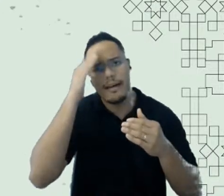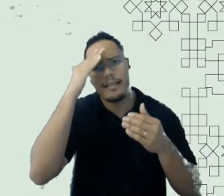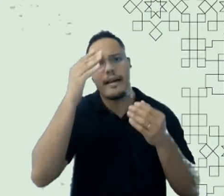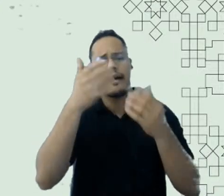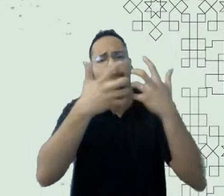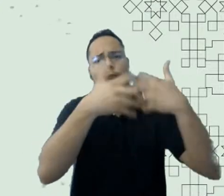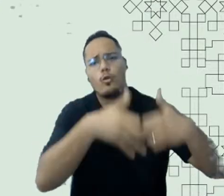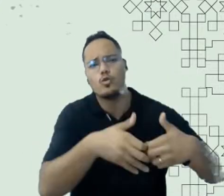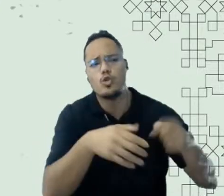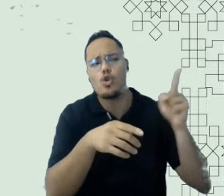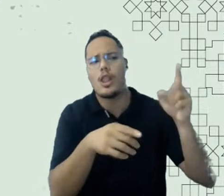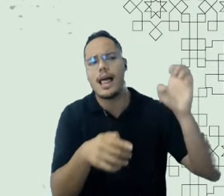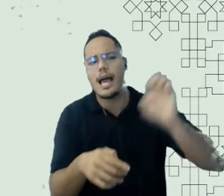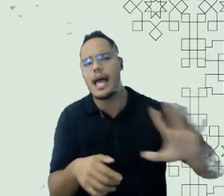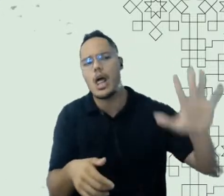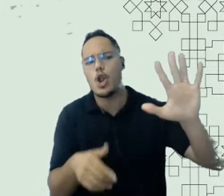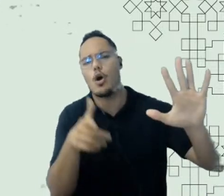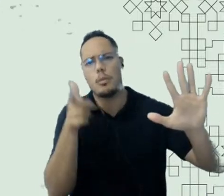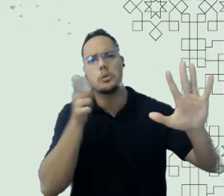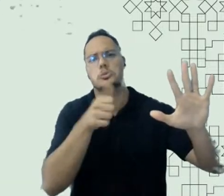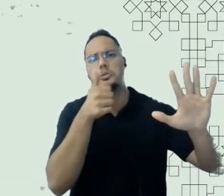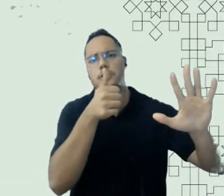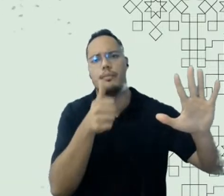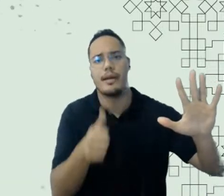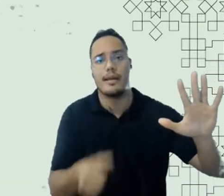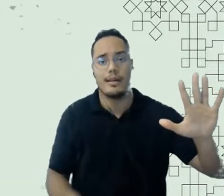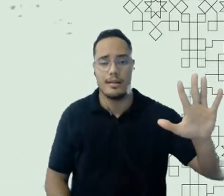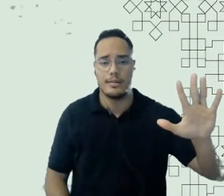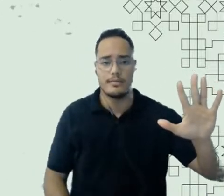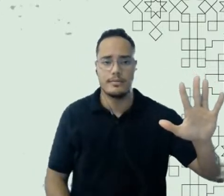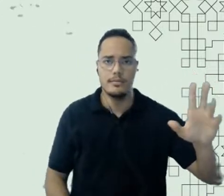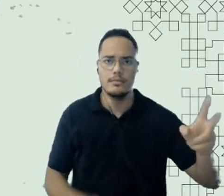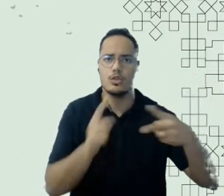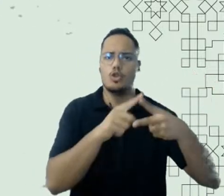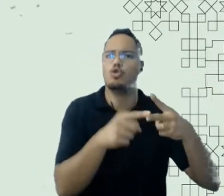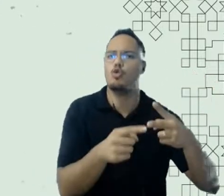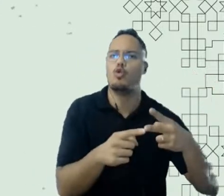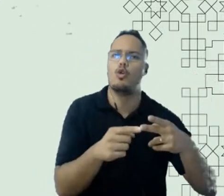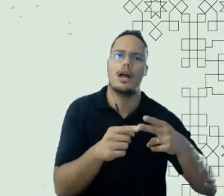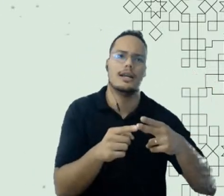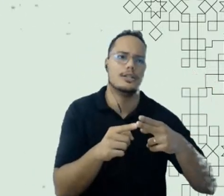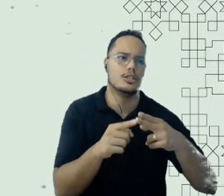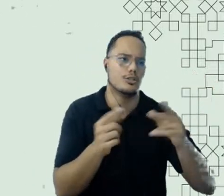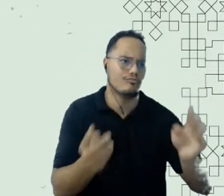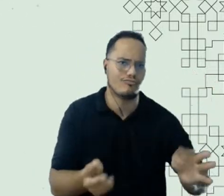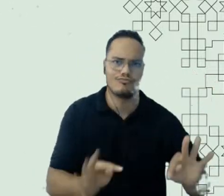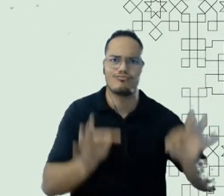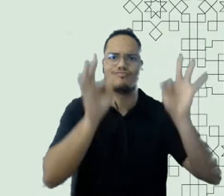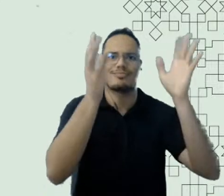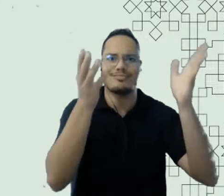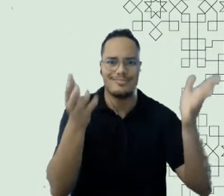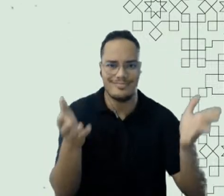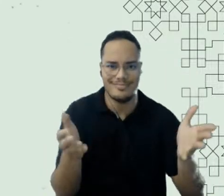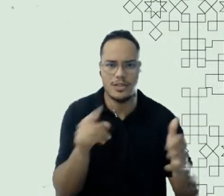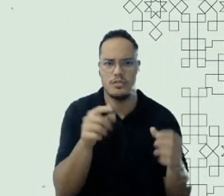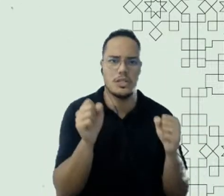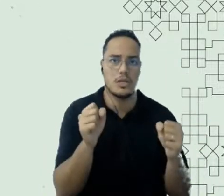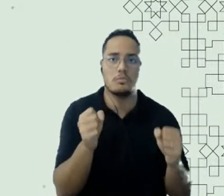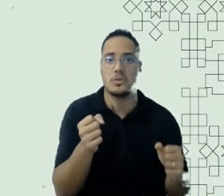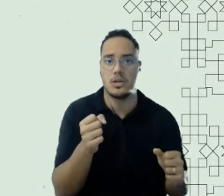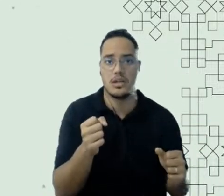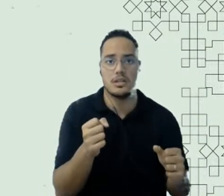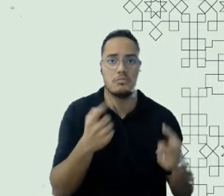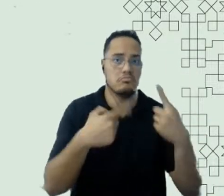innovations from the directive. Would you know two things to say? Do you think there are two good things about